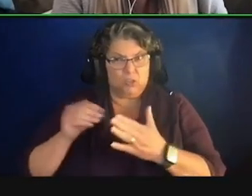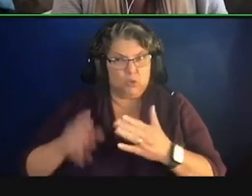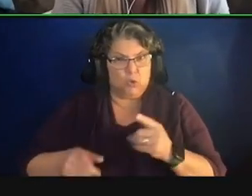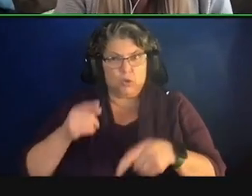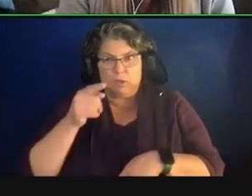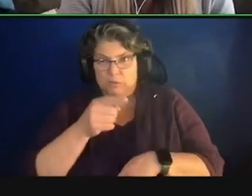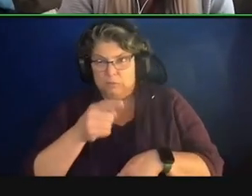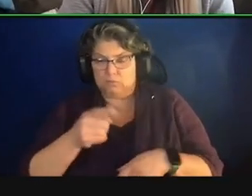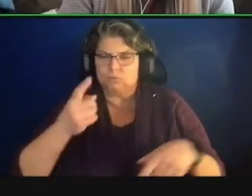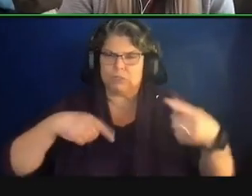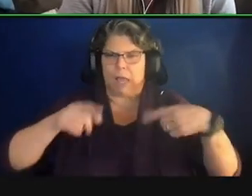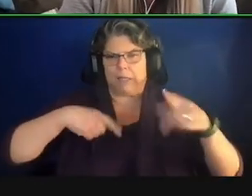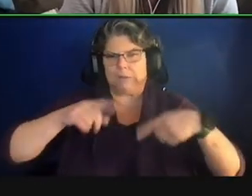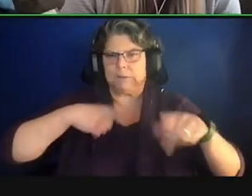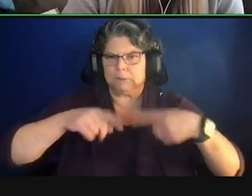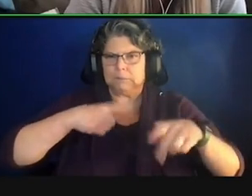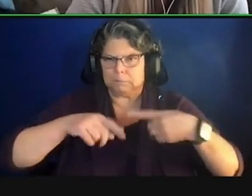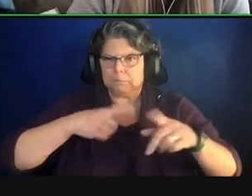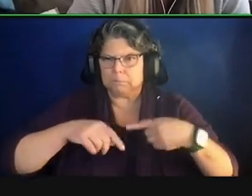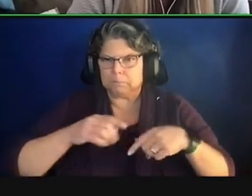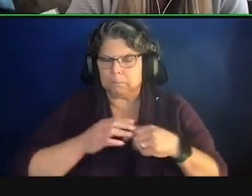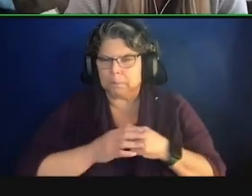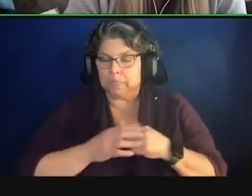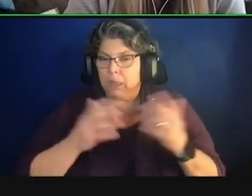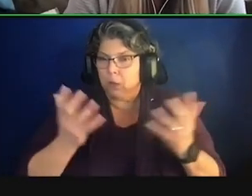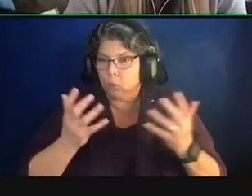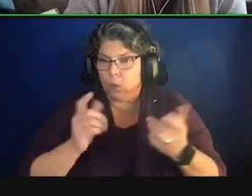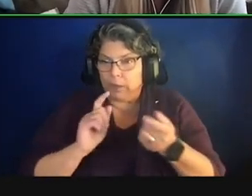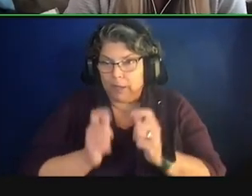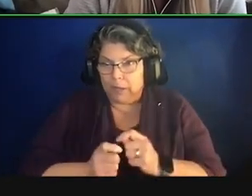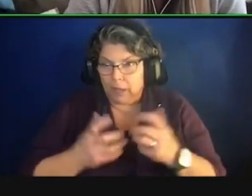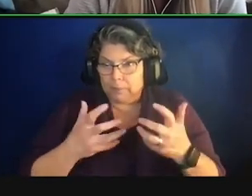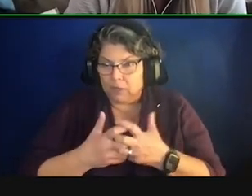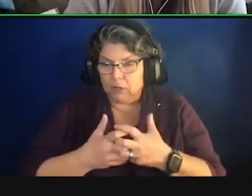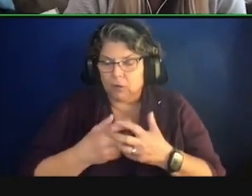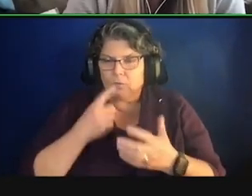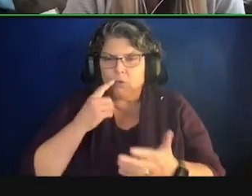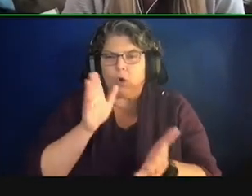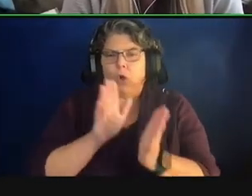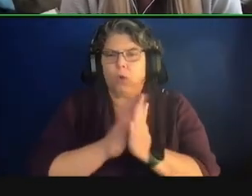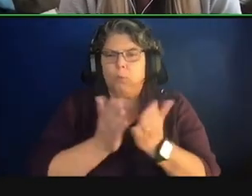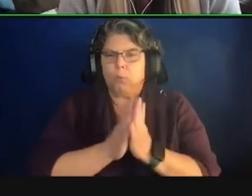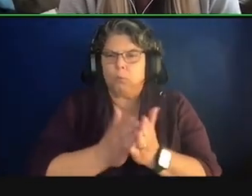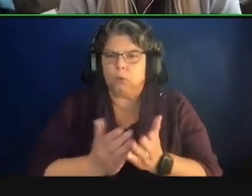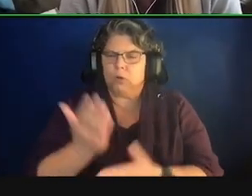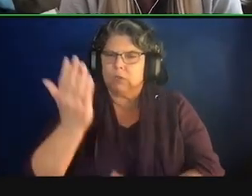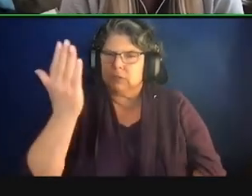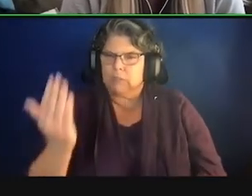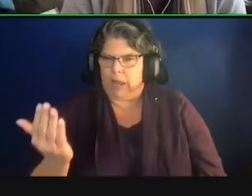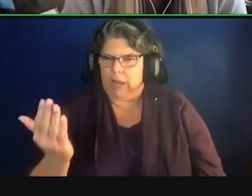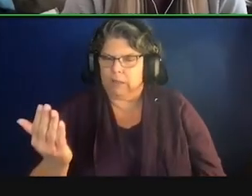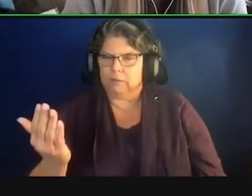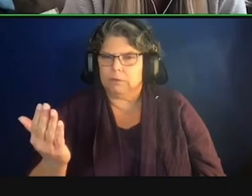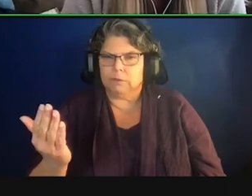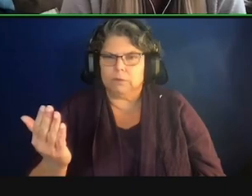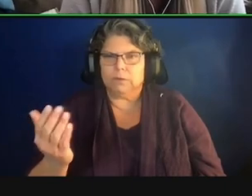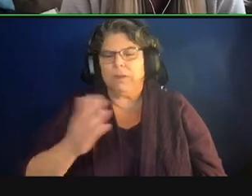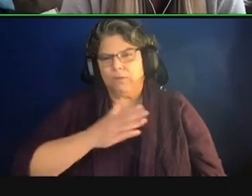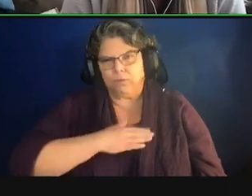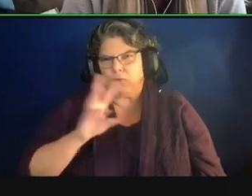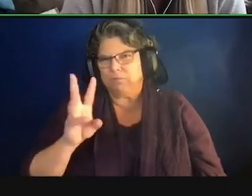and the top accommodation is for a book stand to be provided to William. This is for my